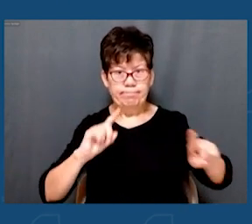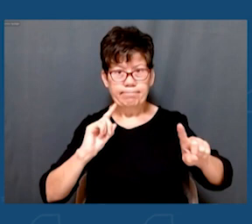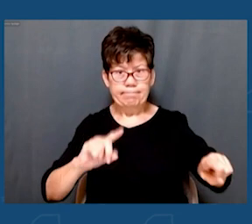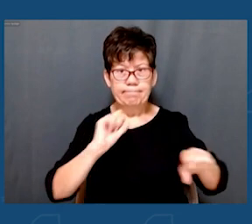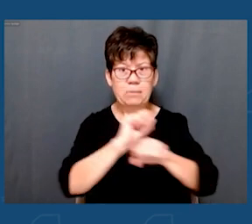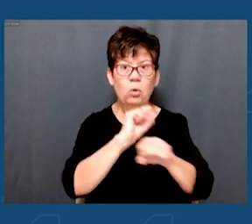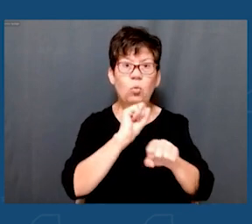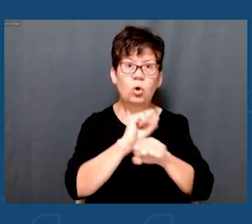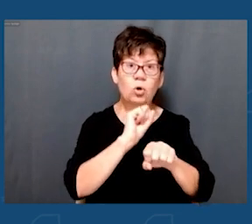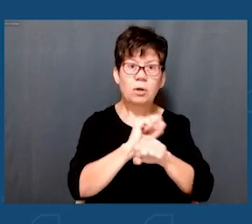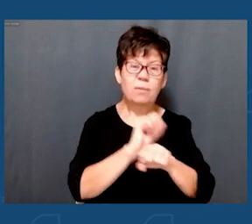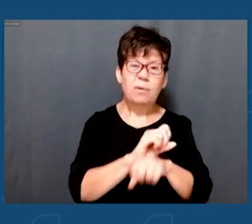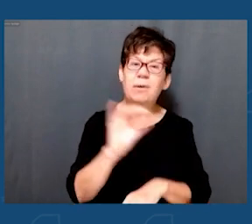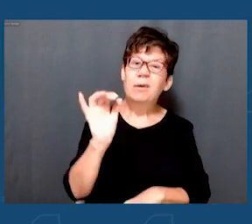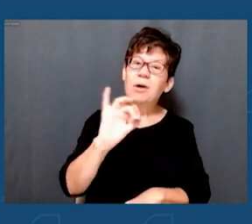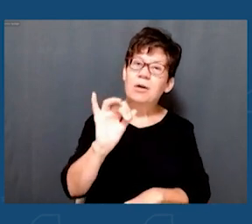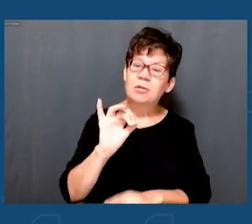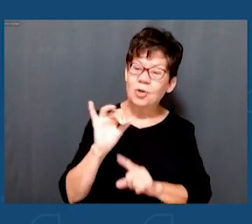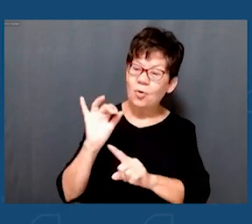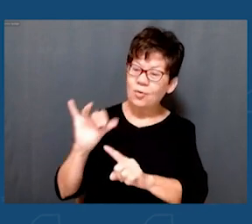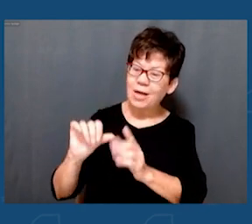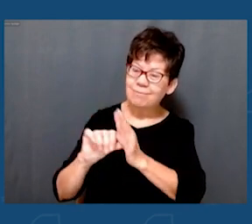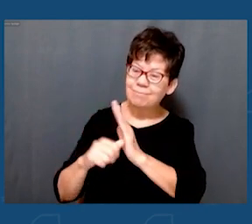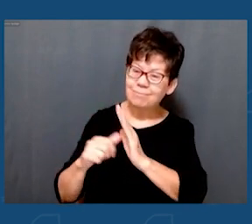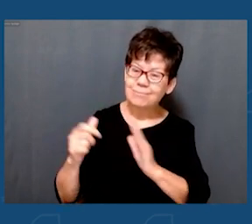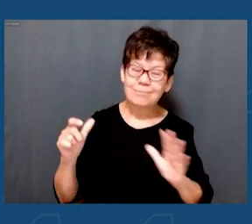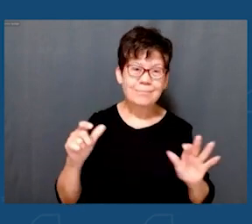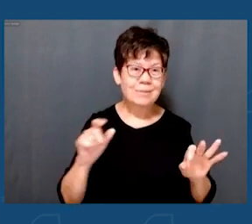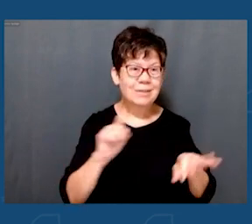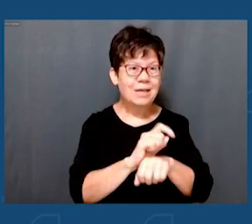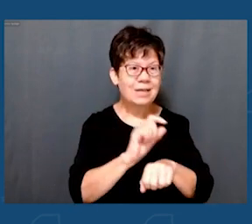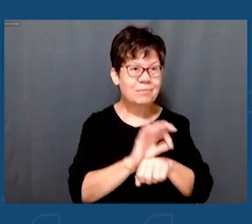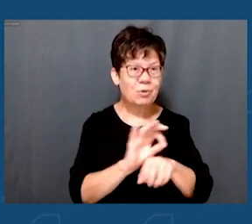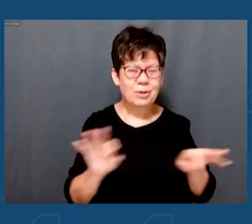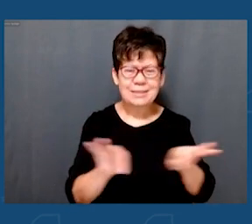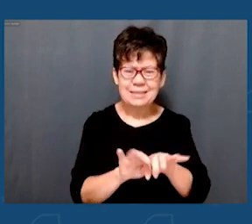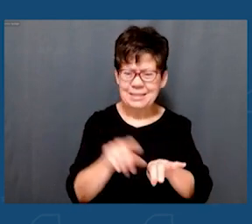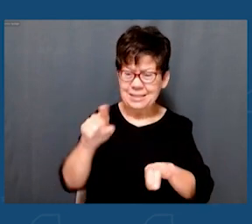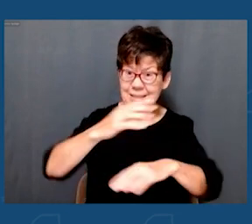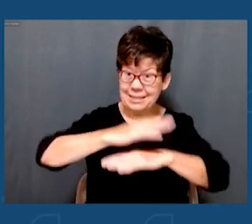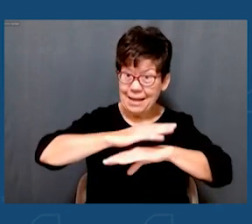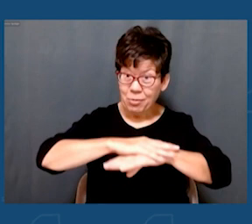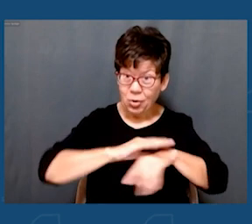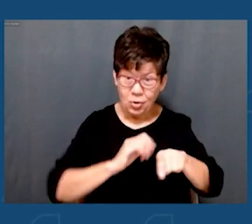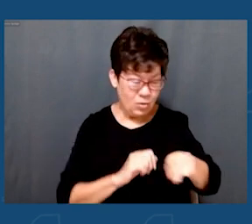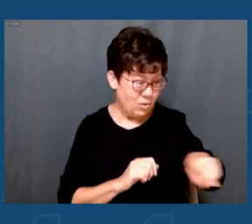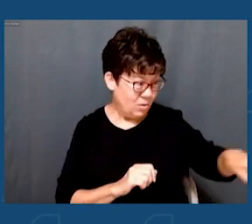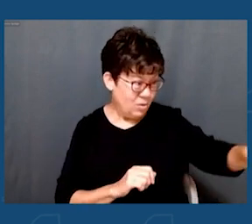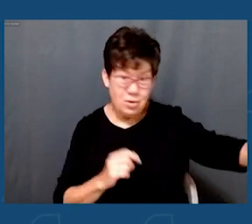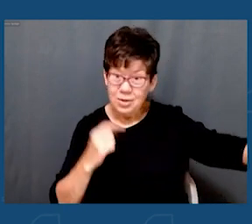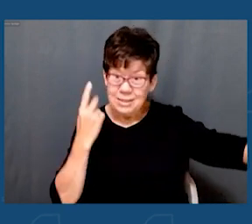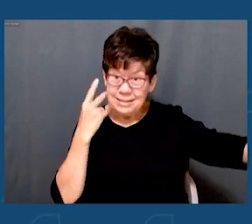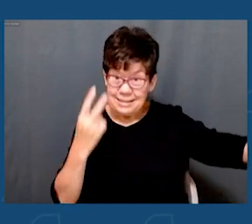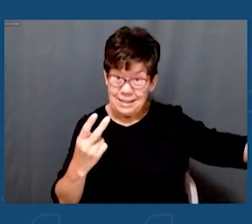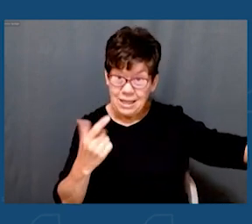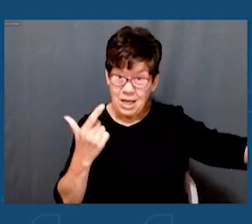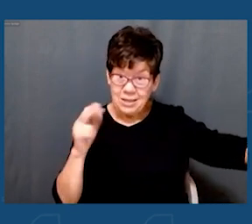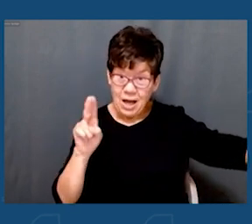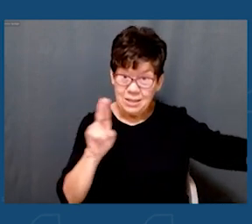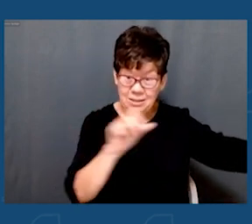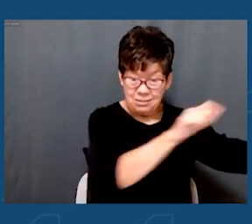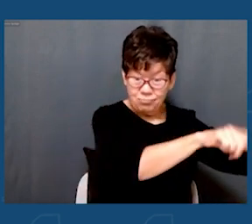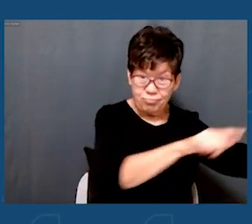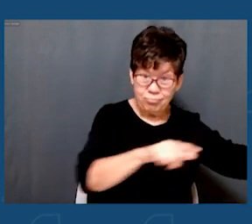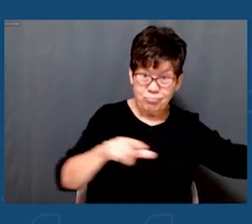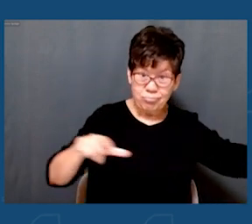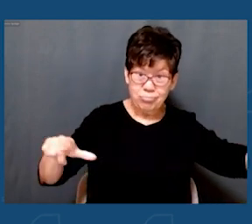also underscores the importance of this task force. On this table are examples of the illegal guns that have been seized by this task force, including